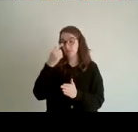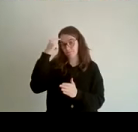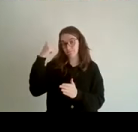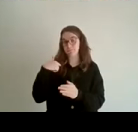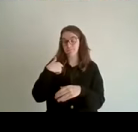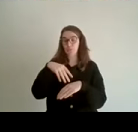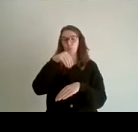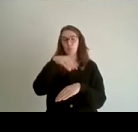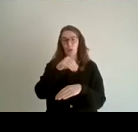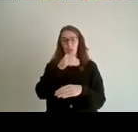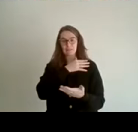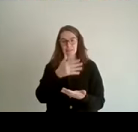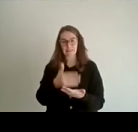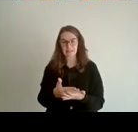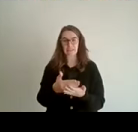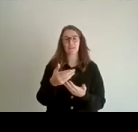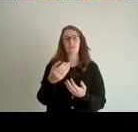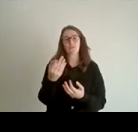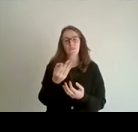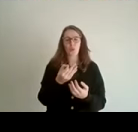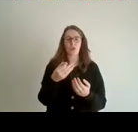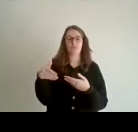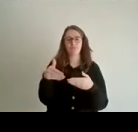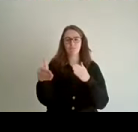can issue guidelines and give